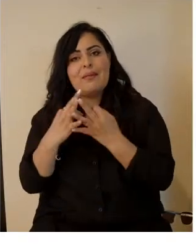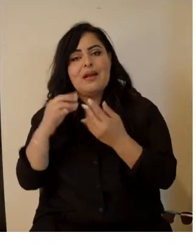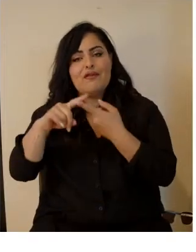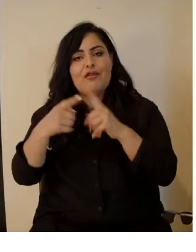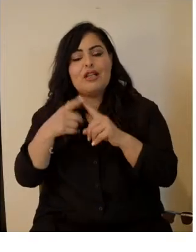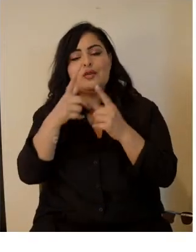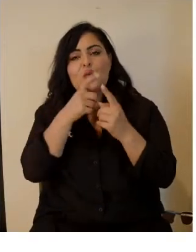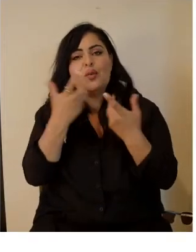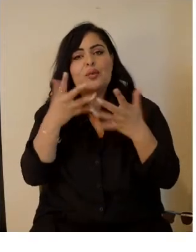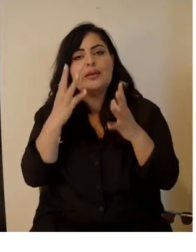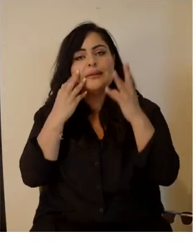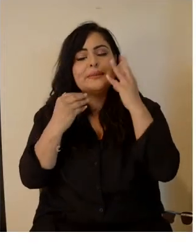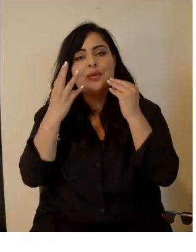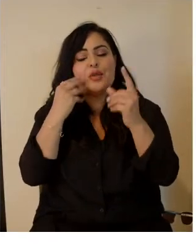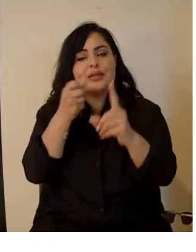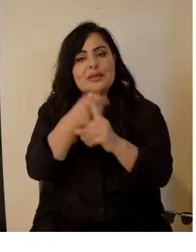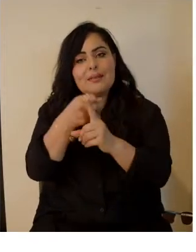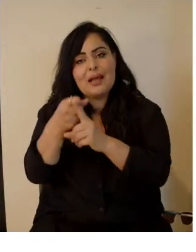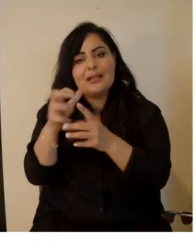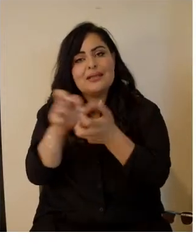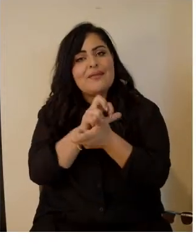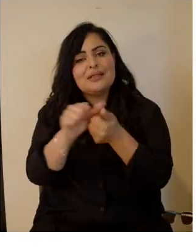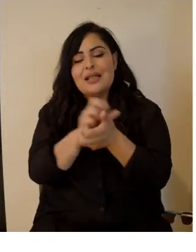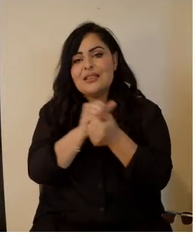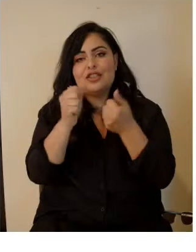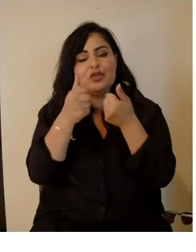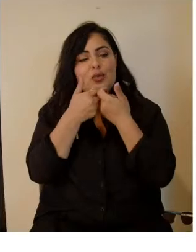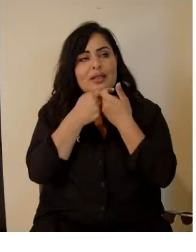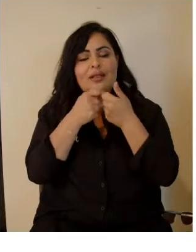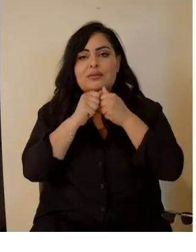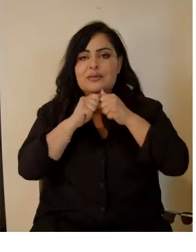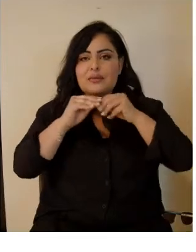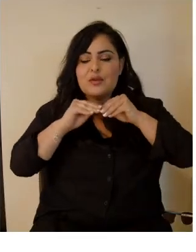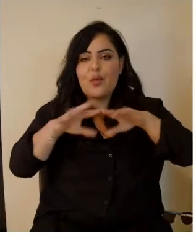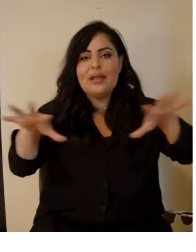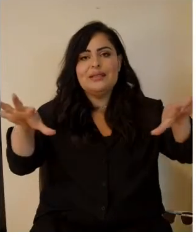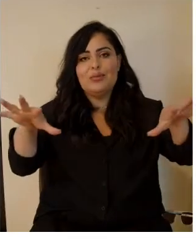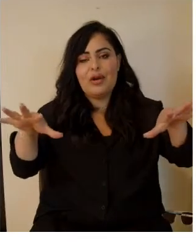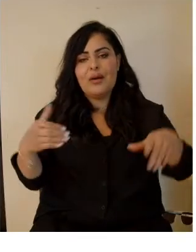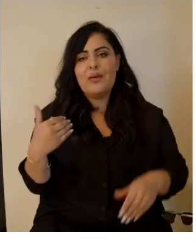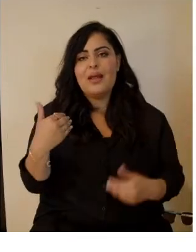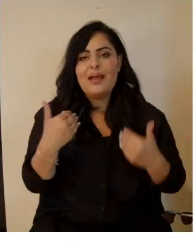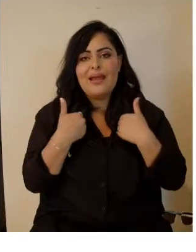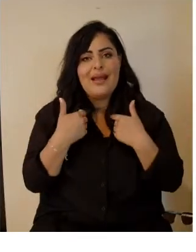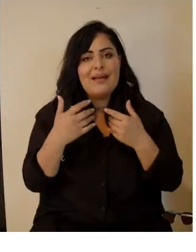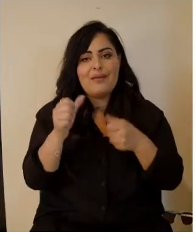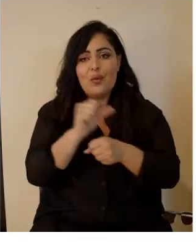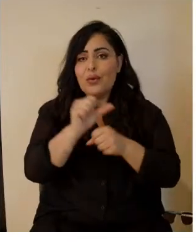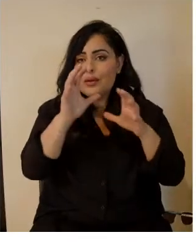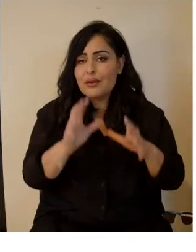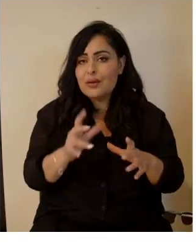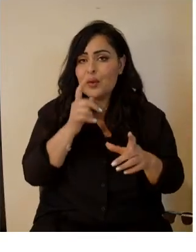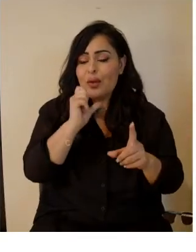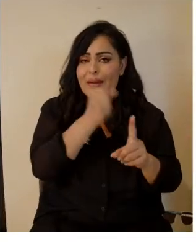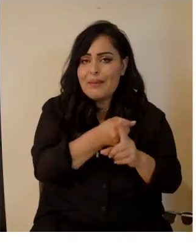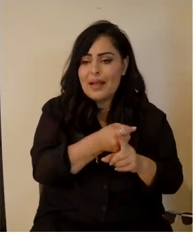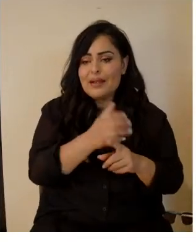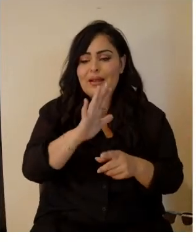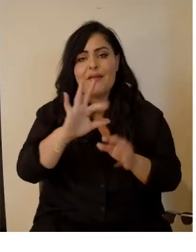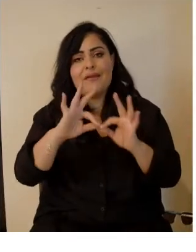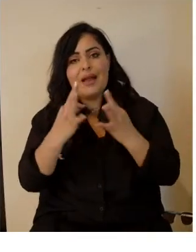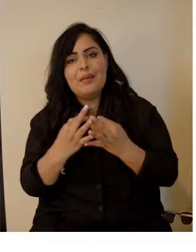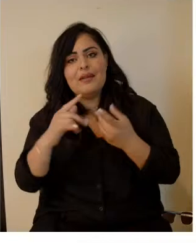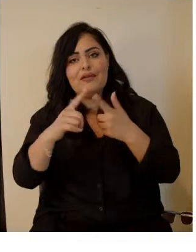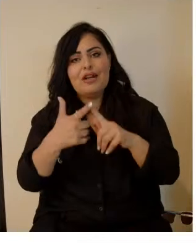been impacted, because the devastation is so widespread. We've had employees impacted, we've had their family and friends